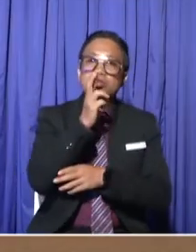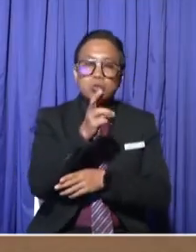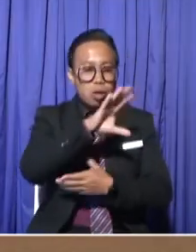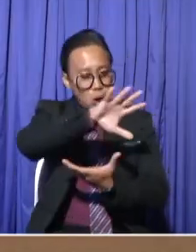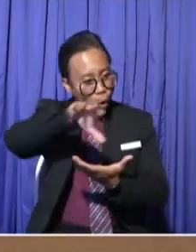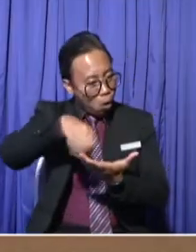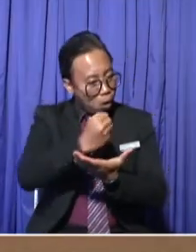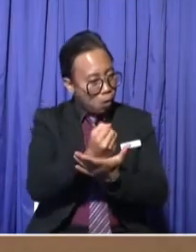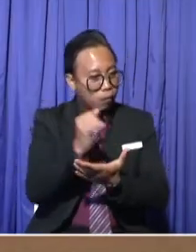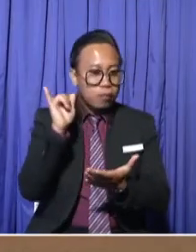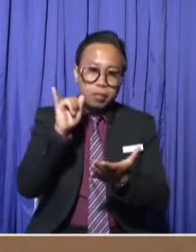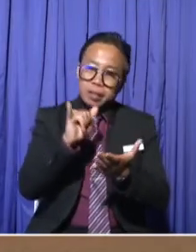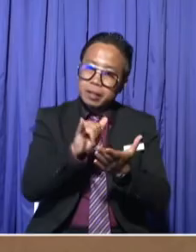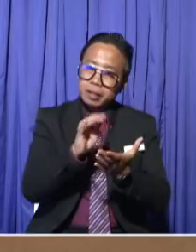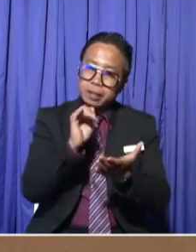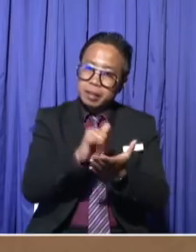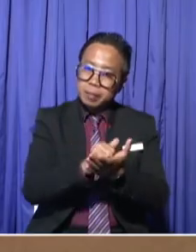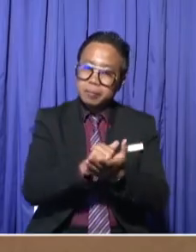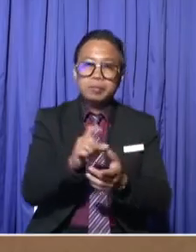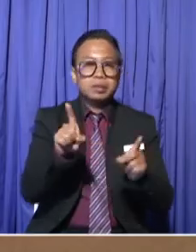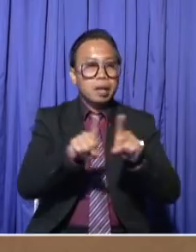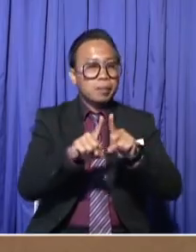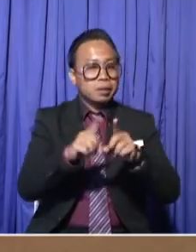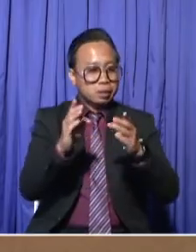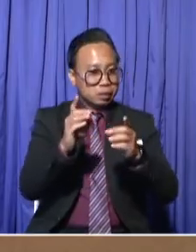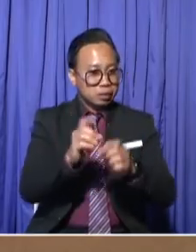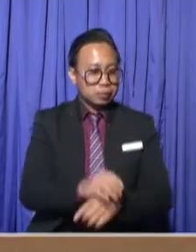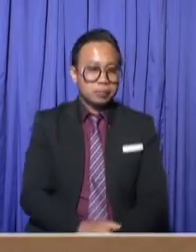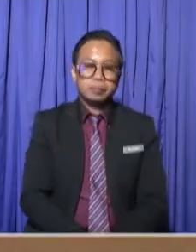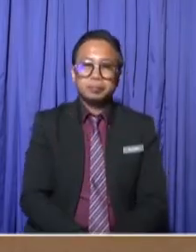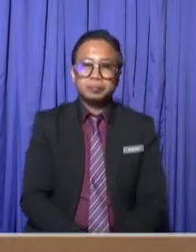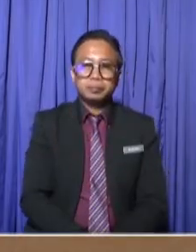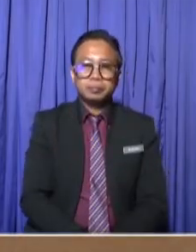them have the same size.